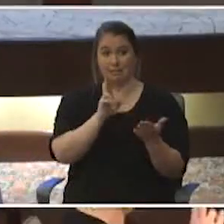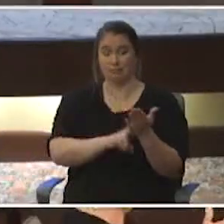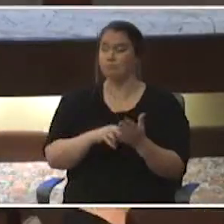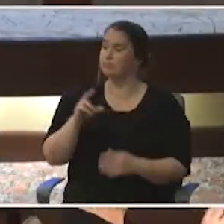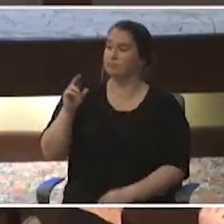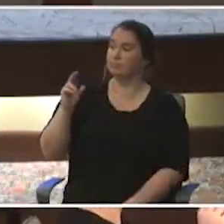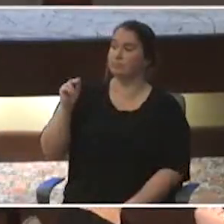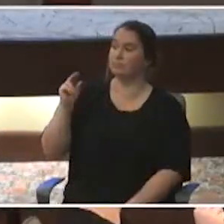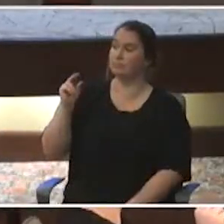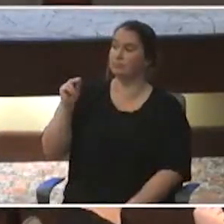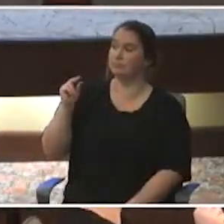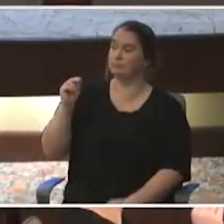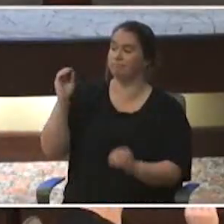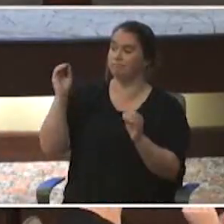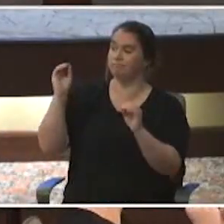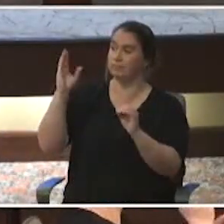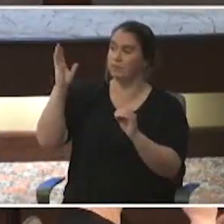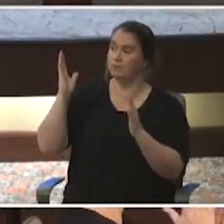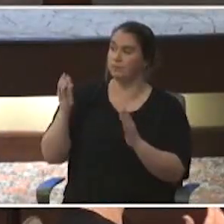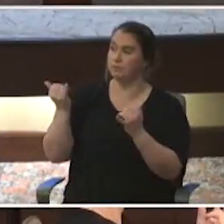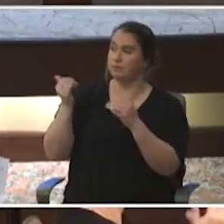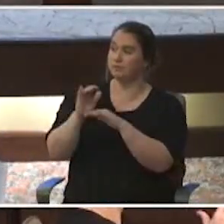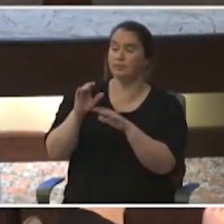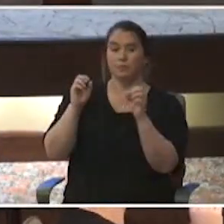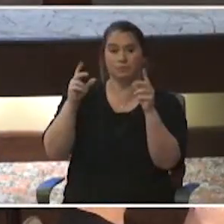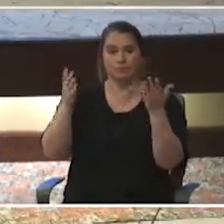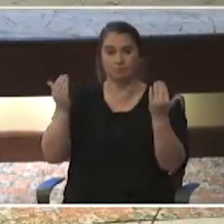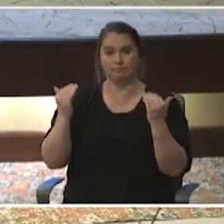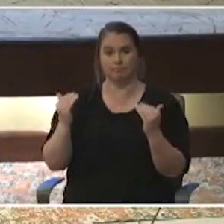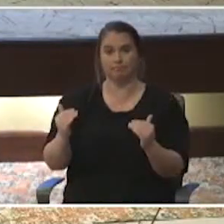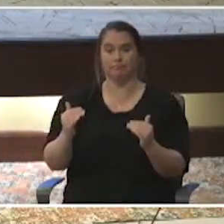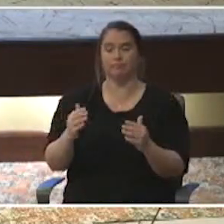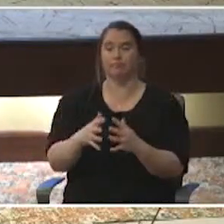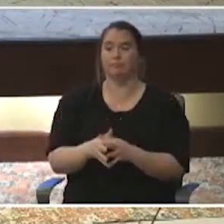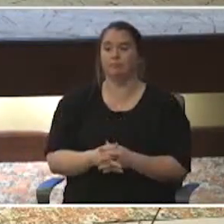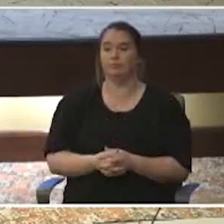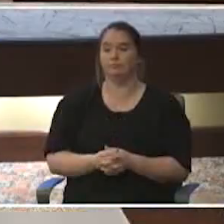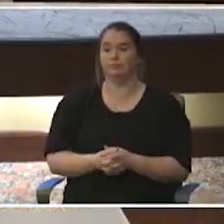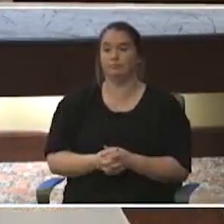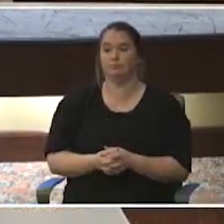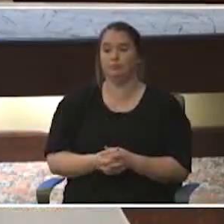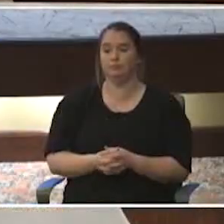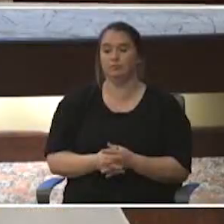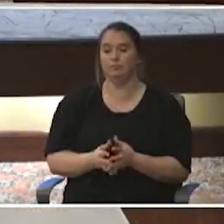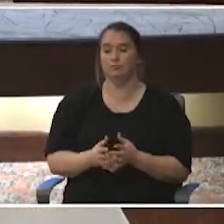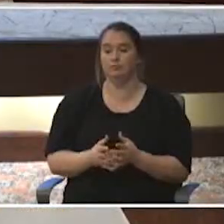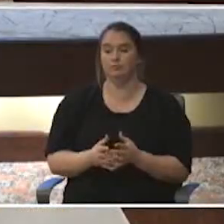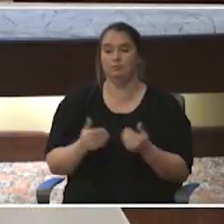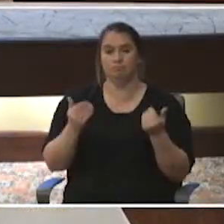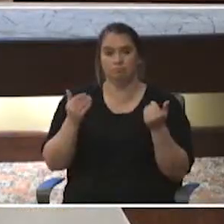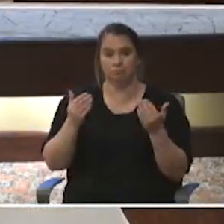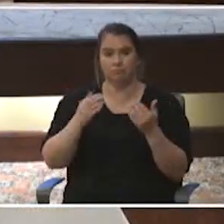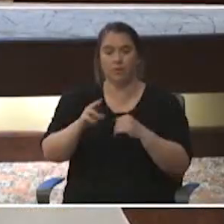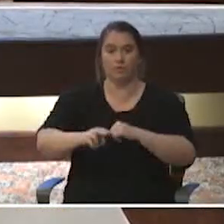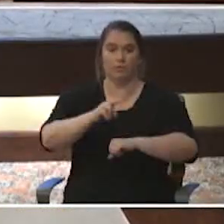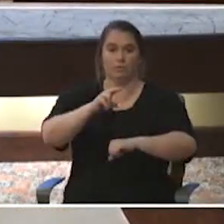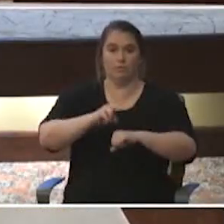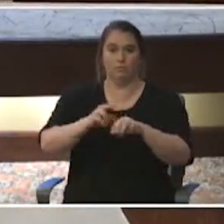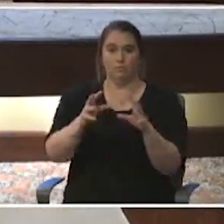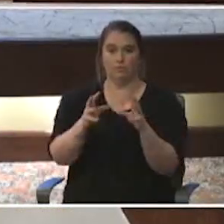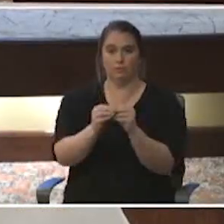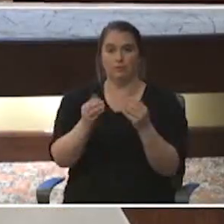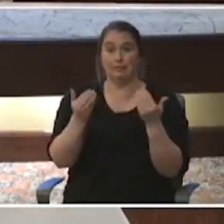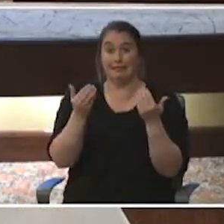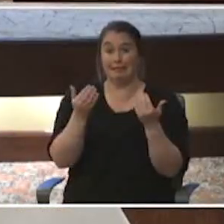have any registered speakers. We have no speakers this morning, so we will move to the next item. We will recess the regular session and convene into